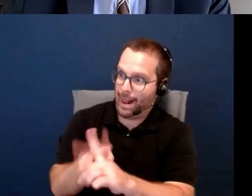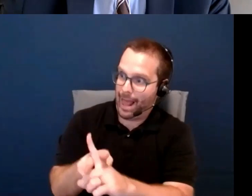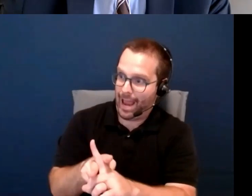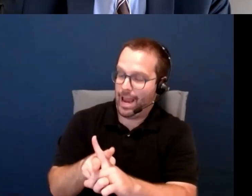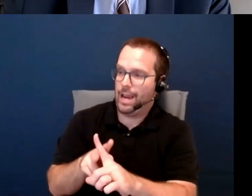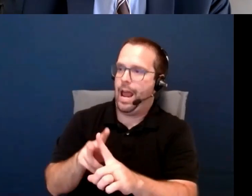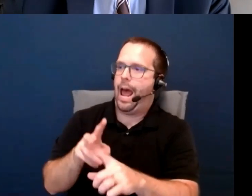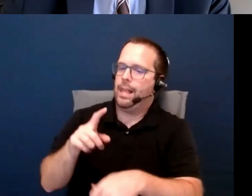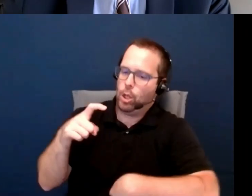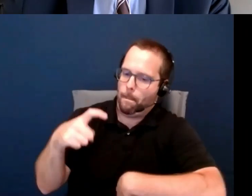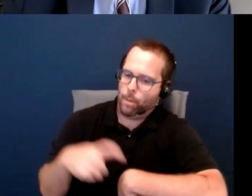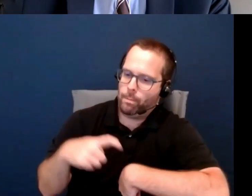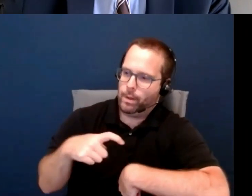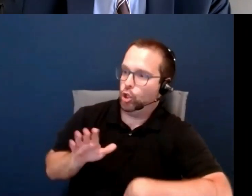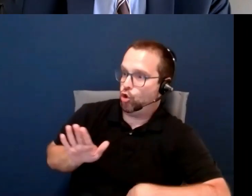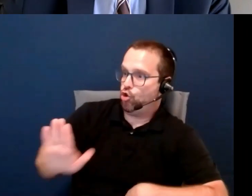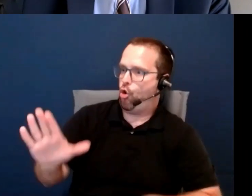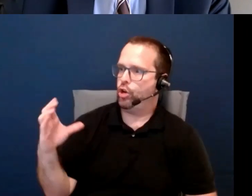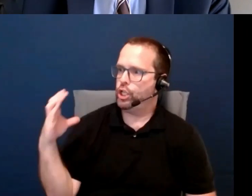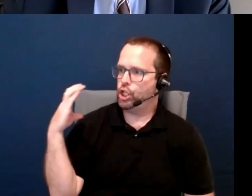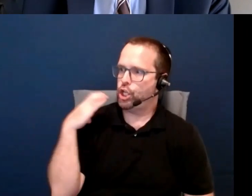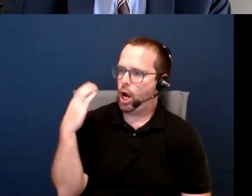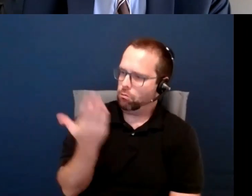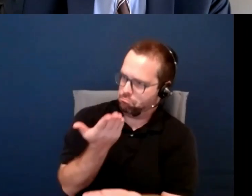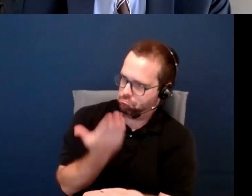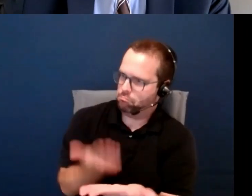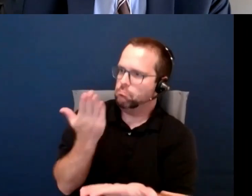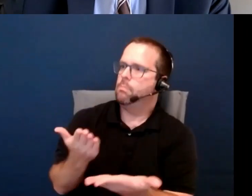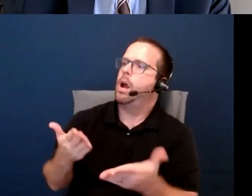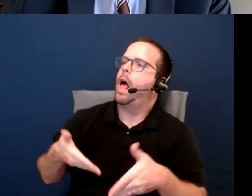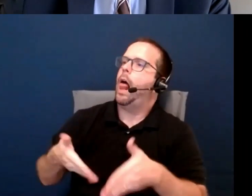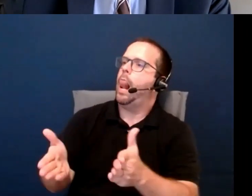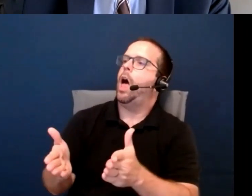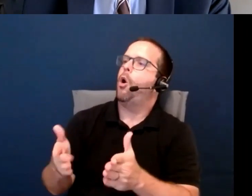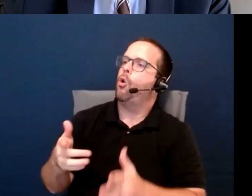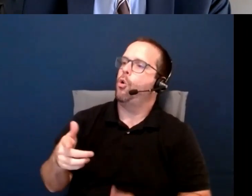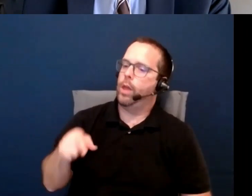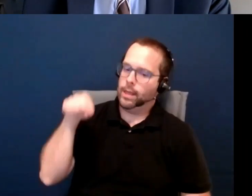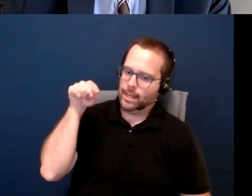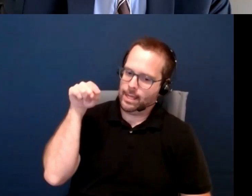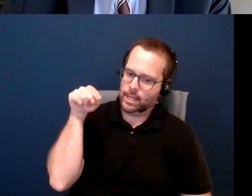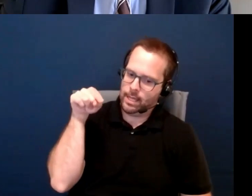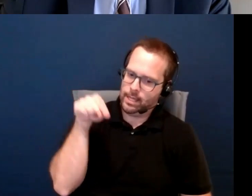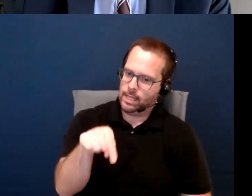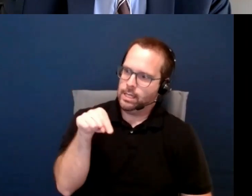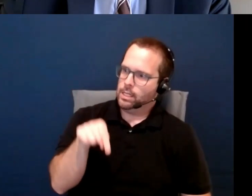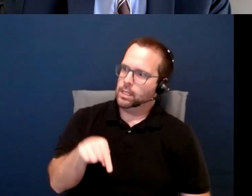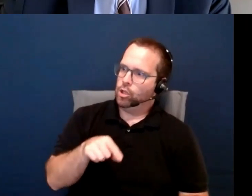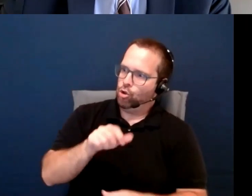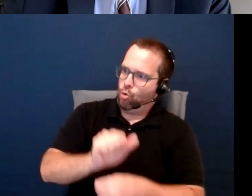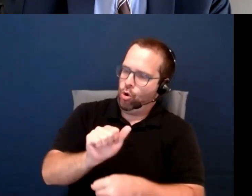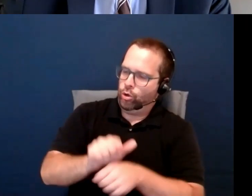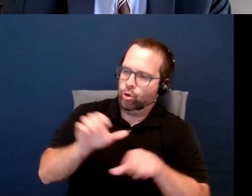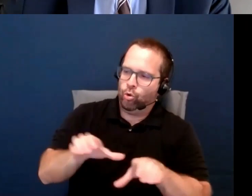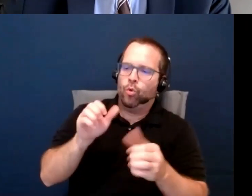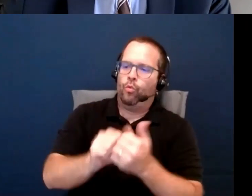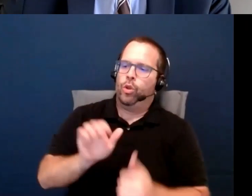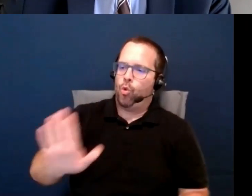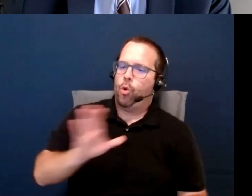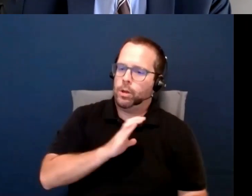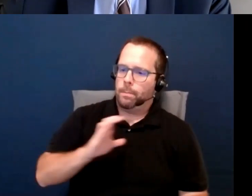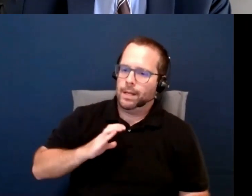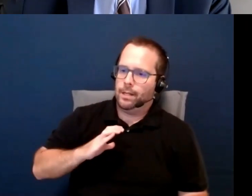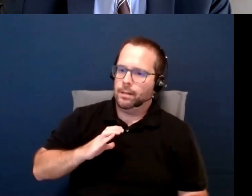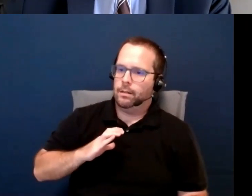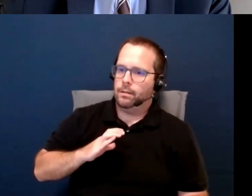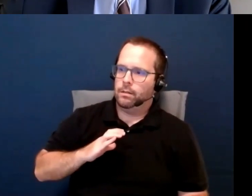is essentially attesting to, this is the work that you're doing with your committee. It does not have to